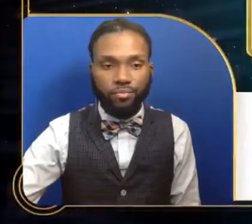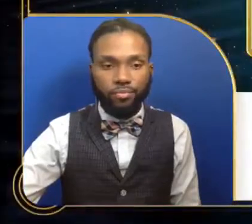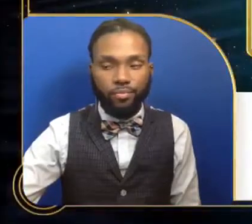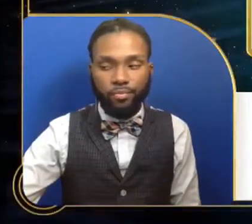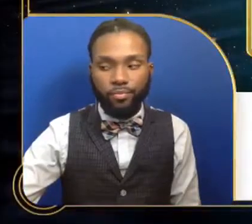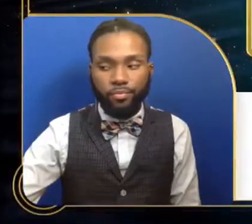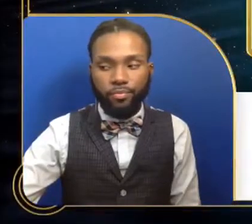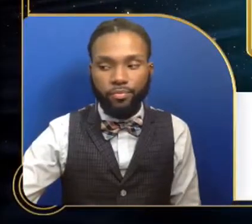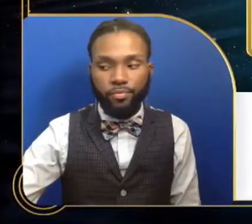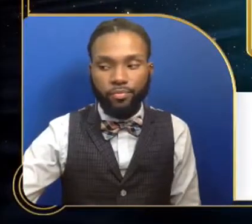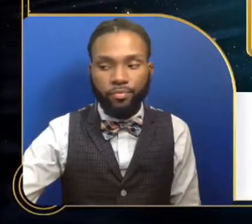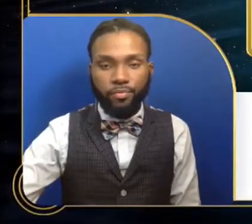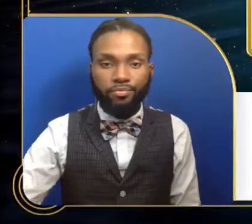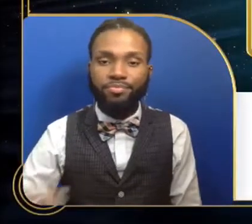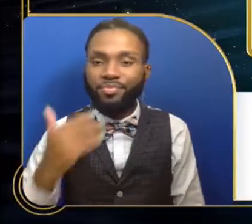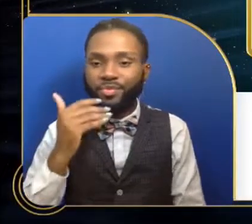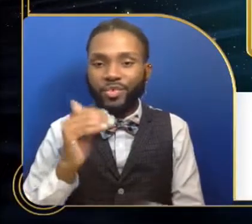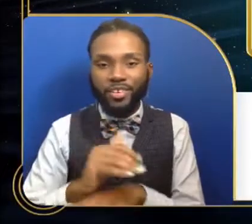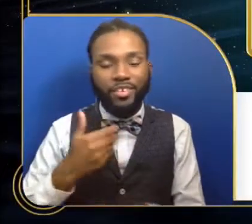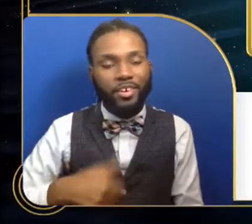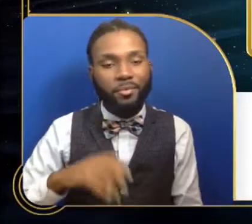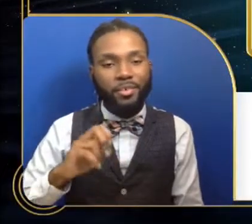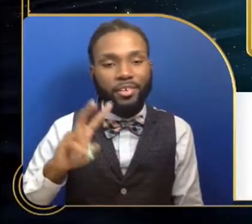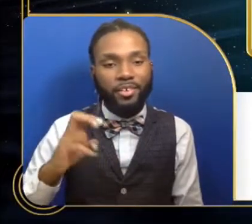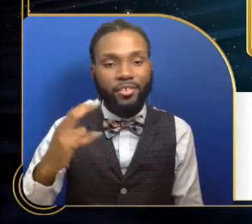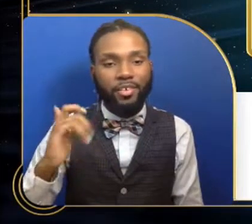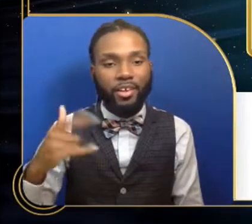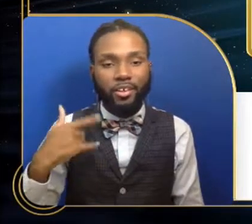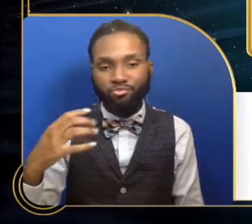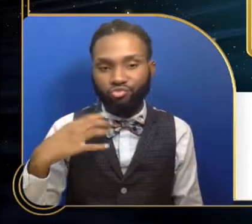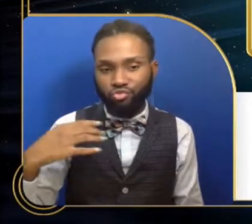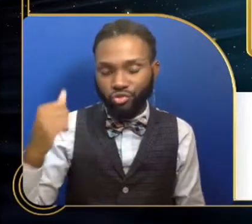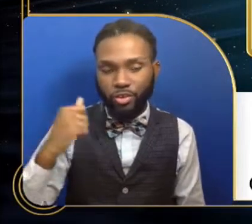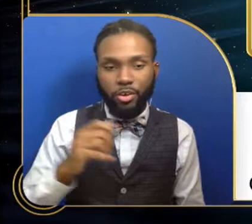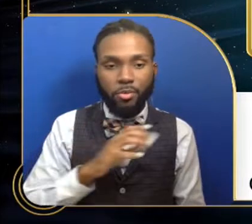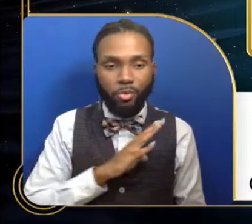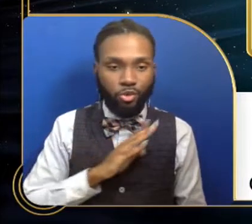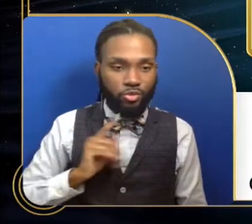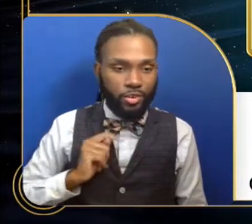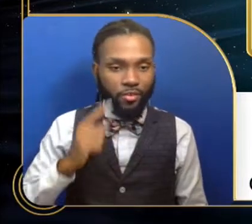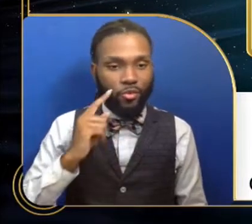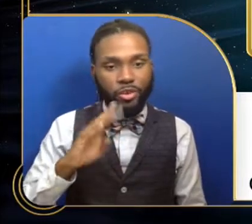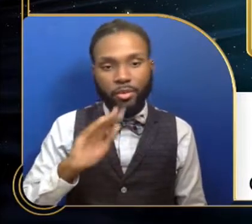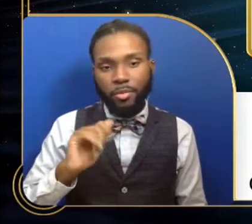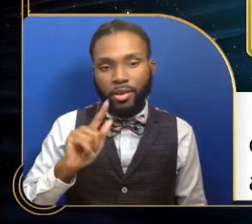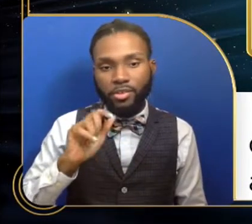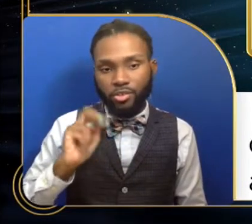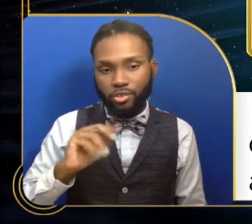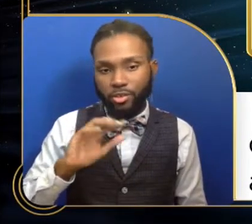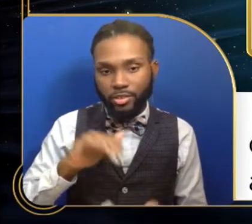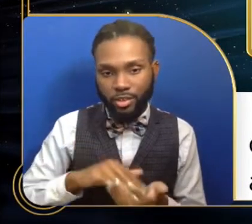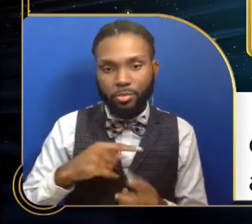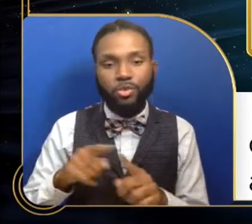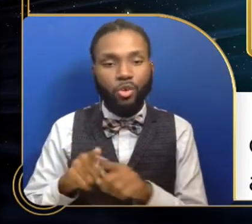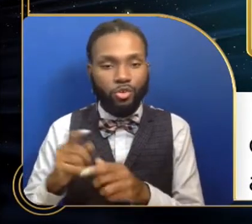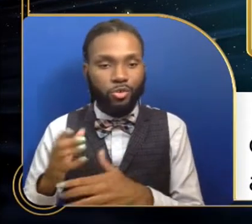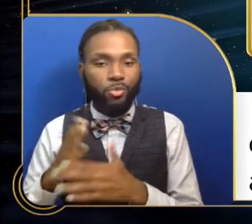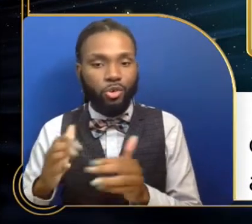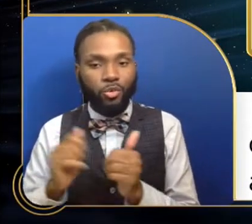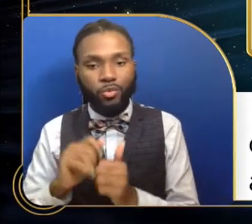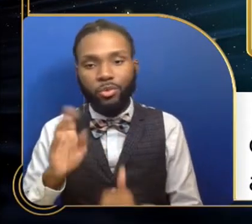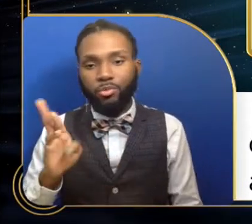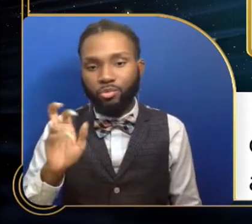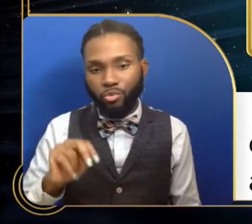Good evening. I'm Eve Hill, Chair of the Board of Trustees of the Bazelon Center and a partner at Brown, Goldstein & Levy. I'm a white woman with